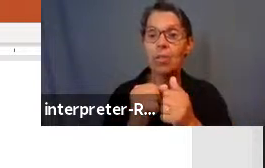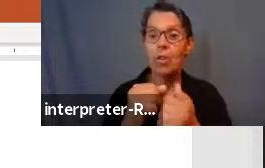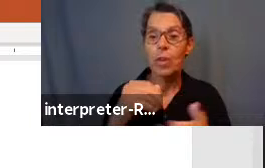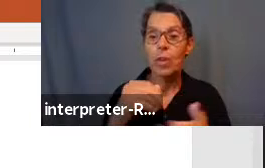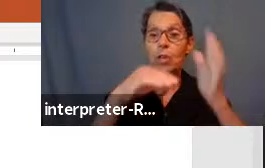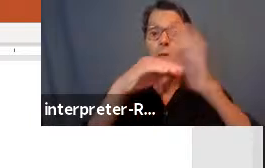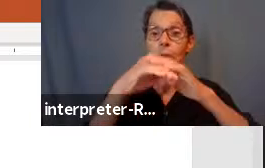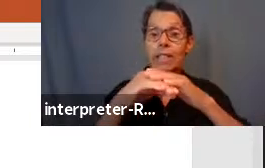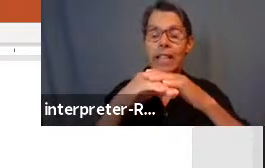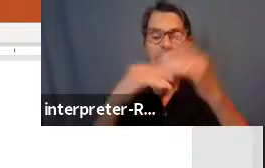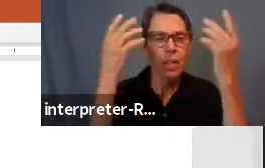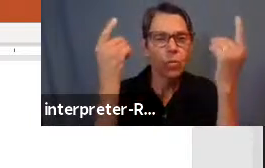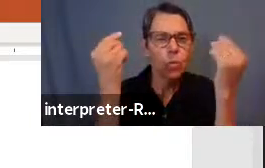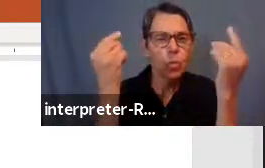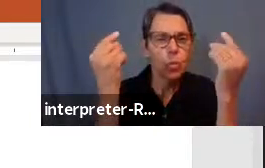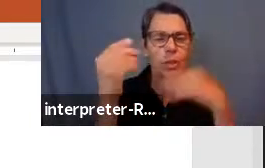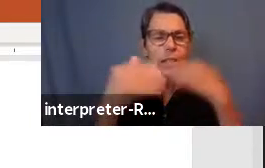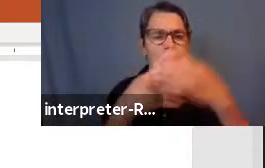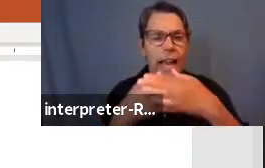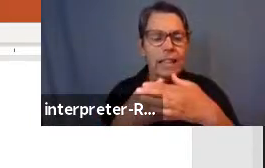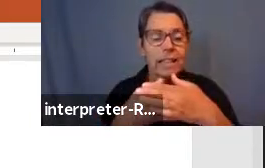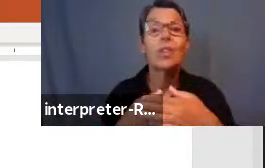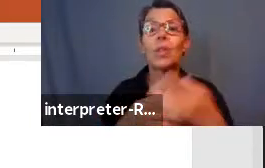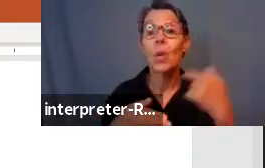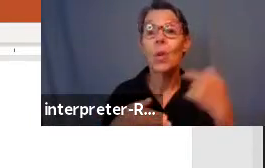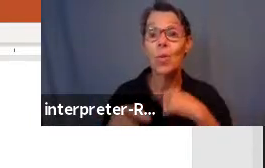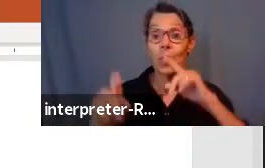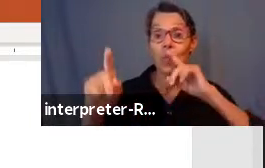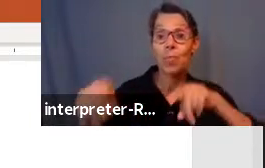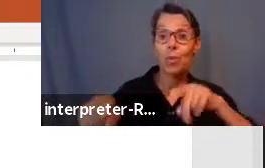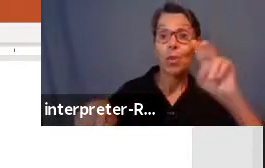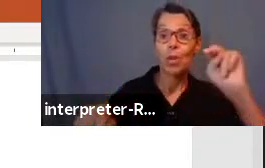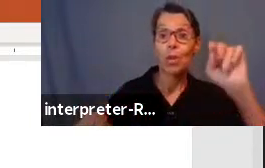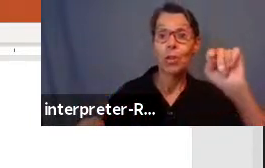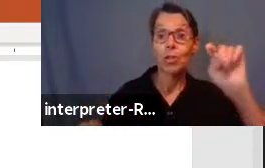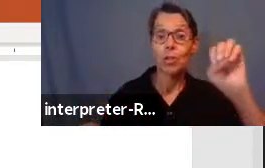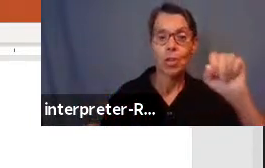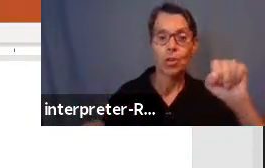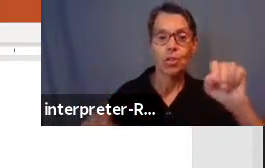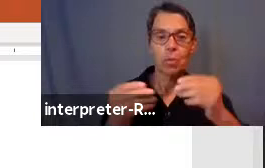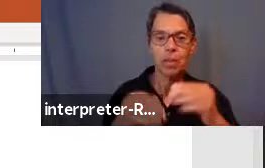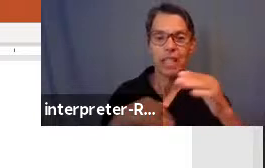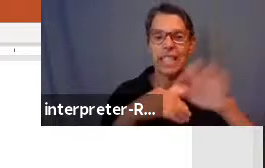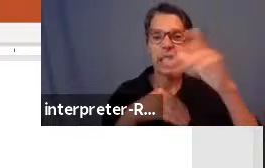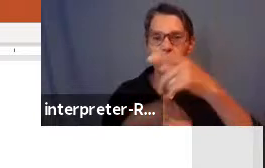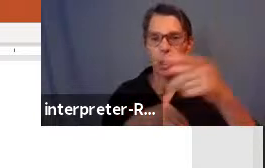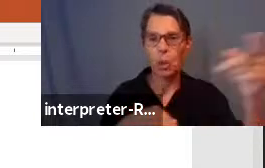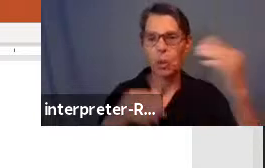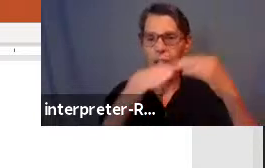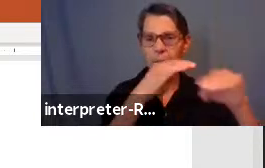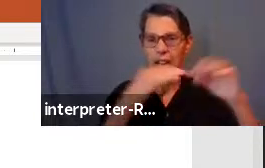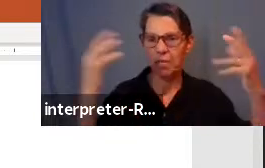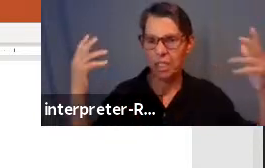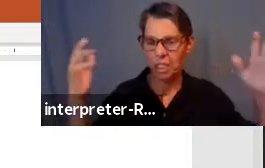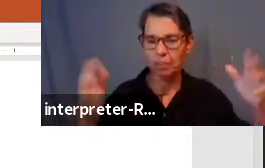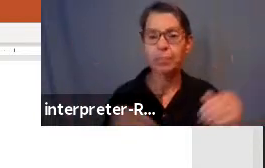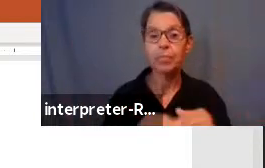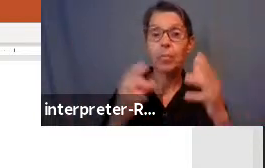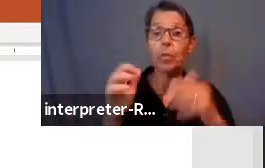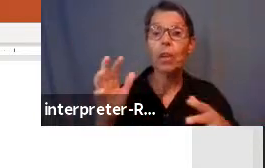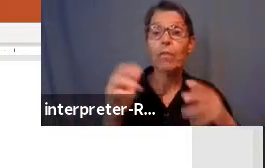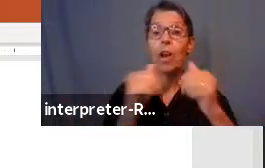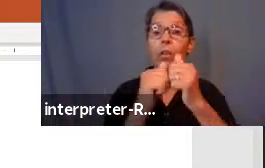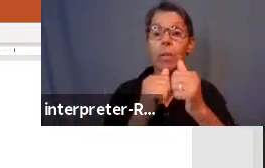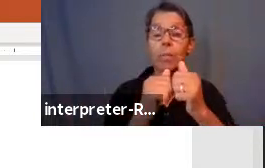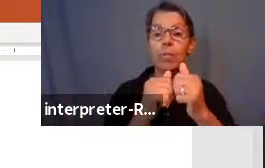we go next. So we reported the notes in our distribution of notes, but wanted to follow up just with sort of a pulling